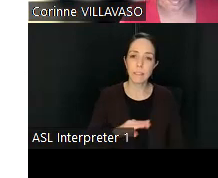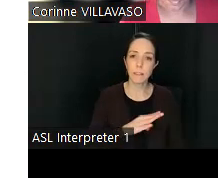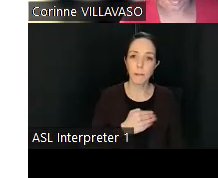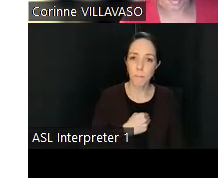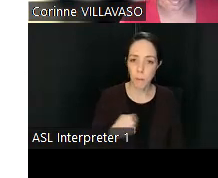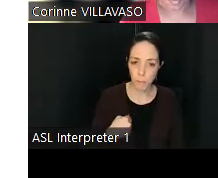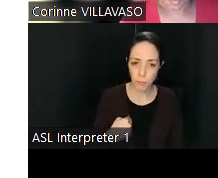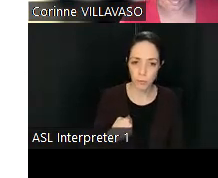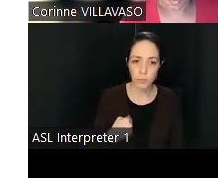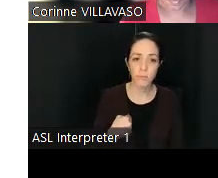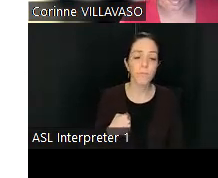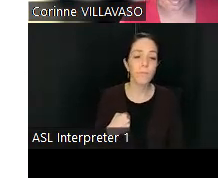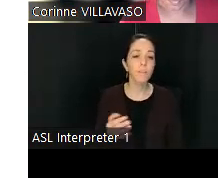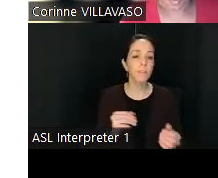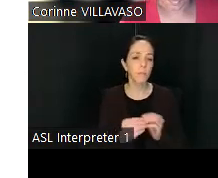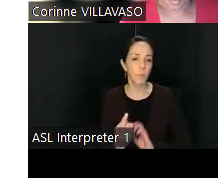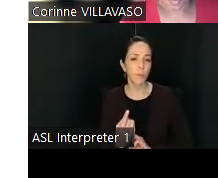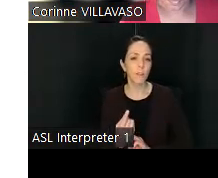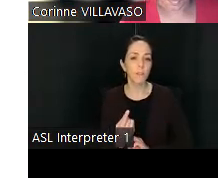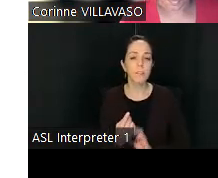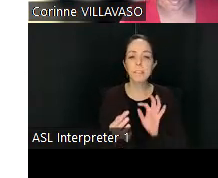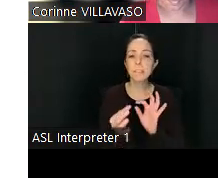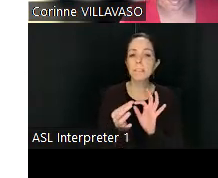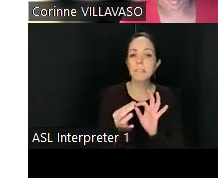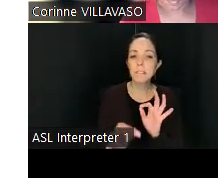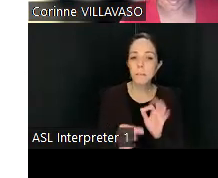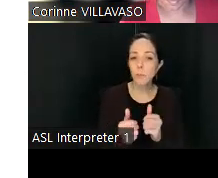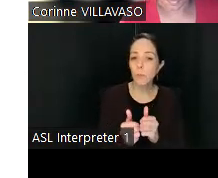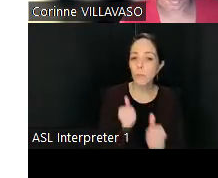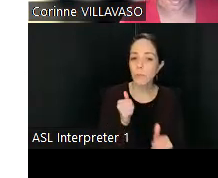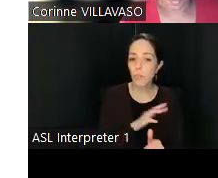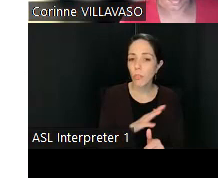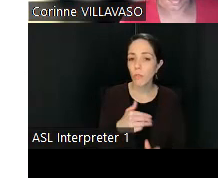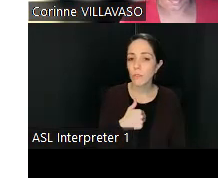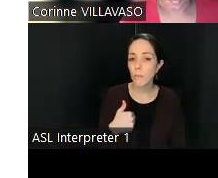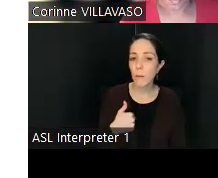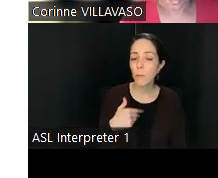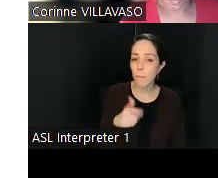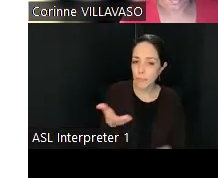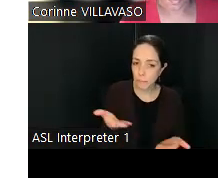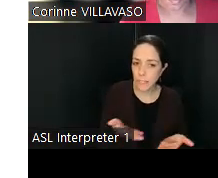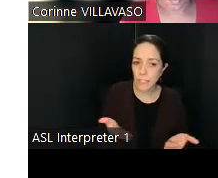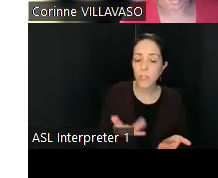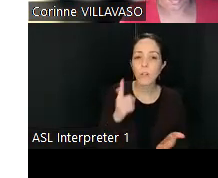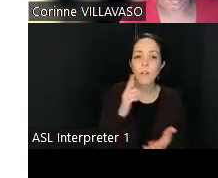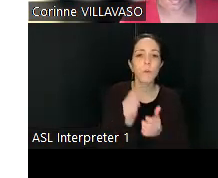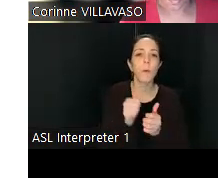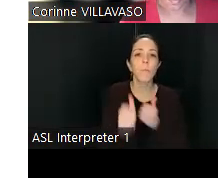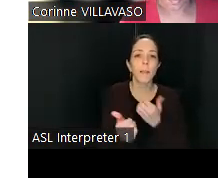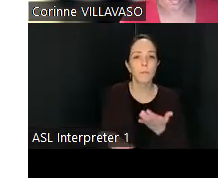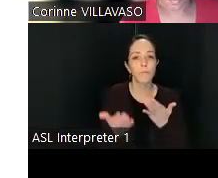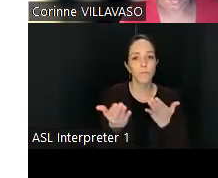Subsection point one, a simple majority of those members present are needed to adopt a motion. And